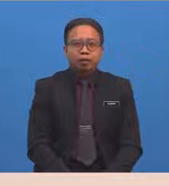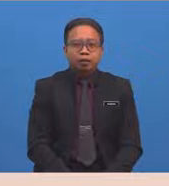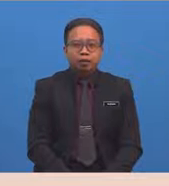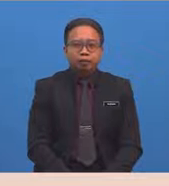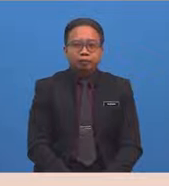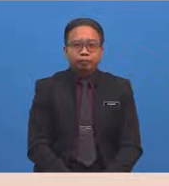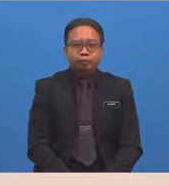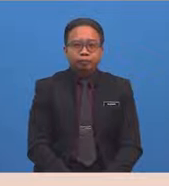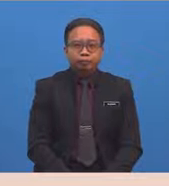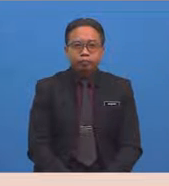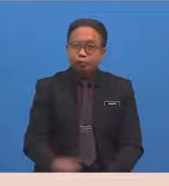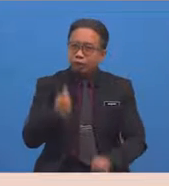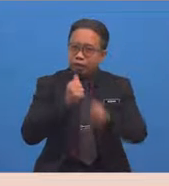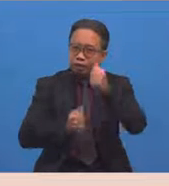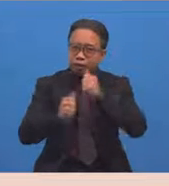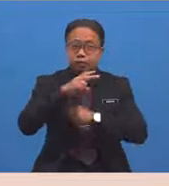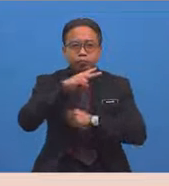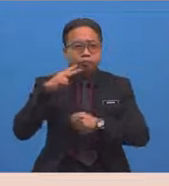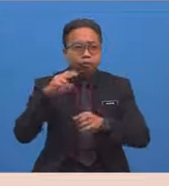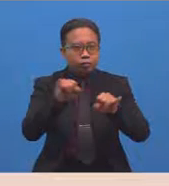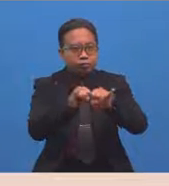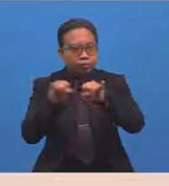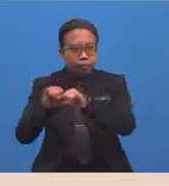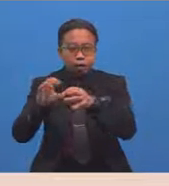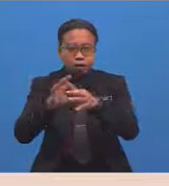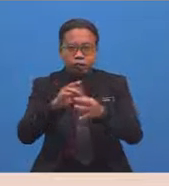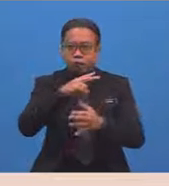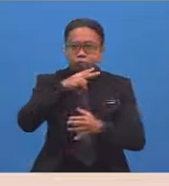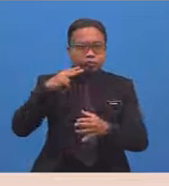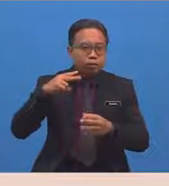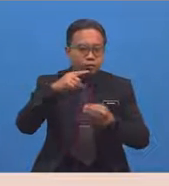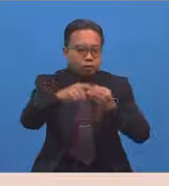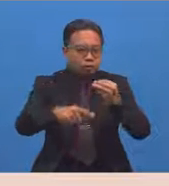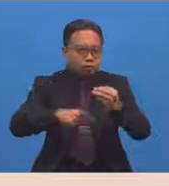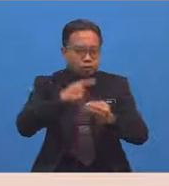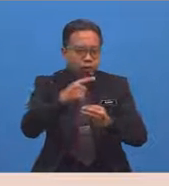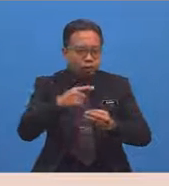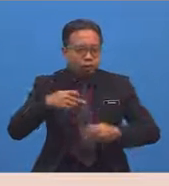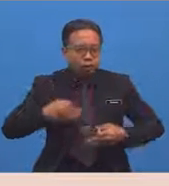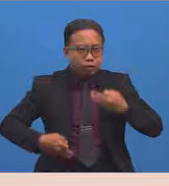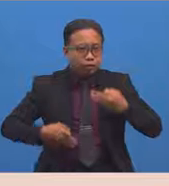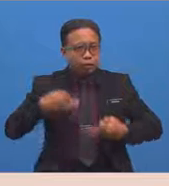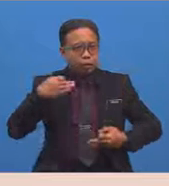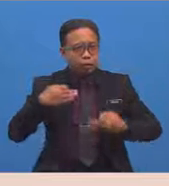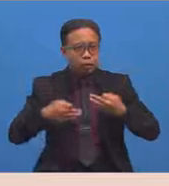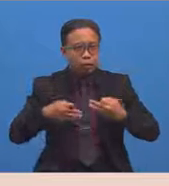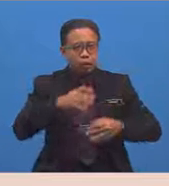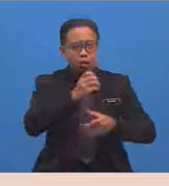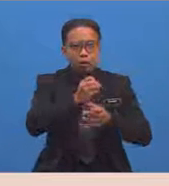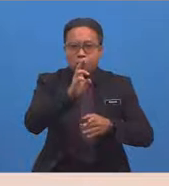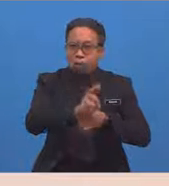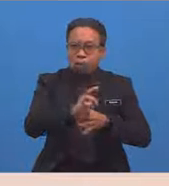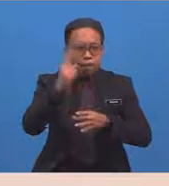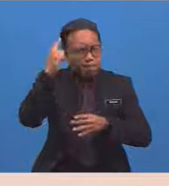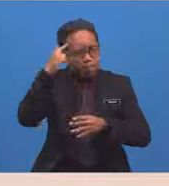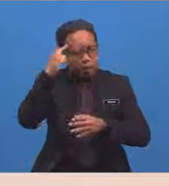In addition, an action verb is a type of verb that describes physical or mental